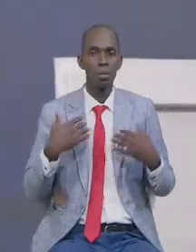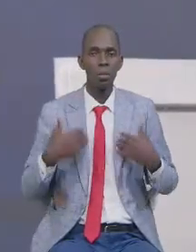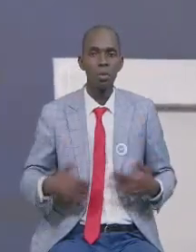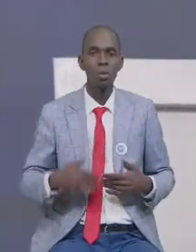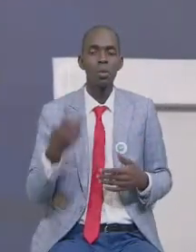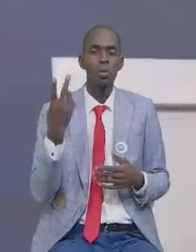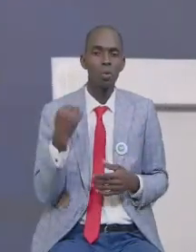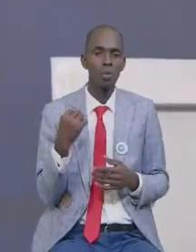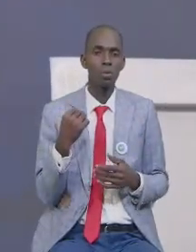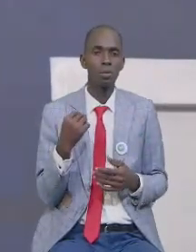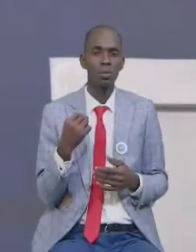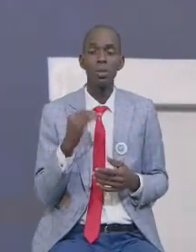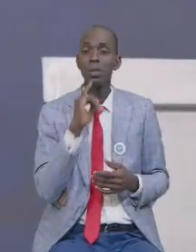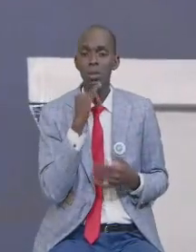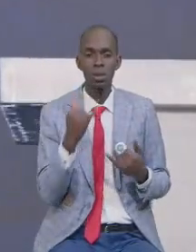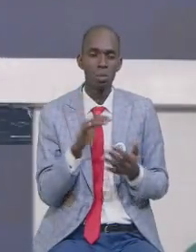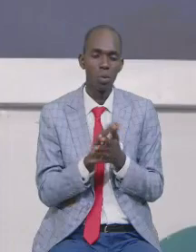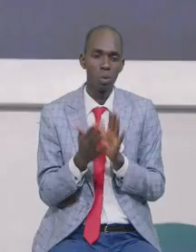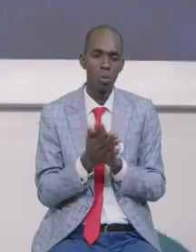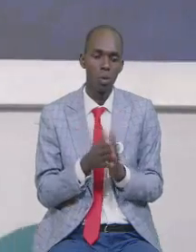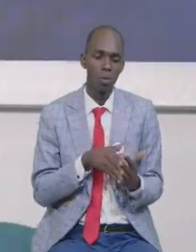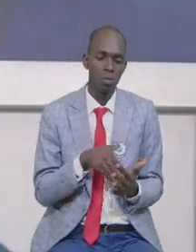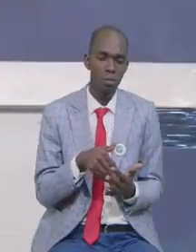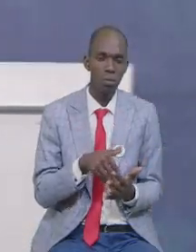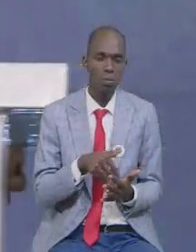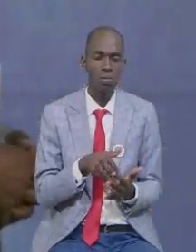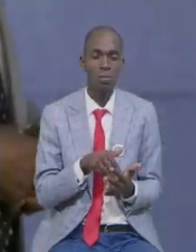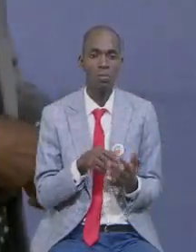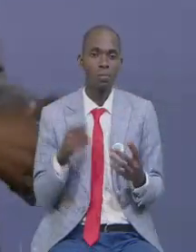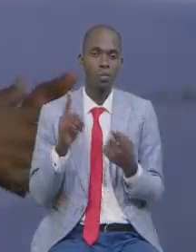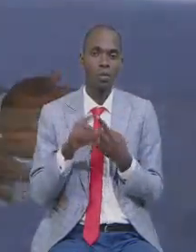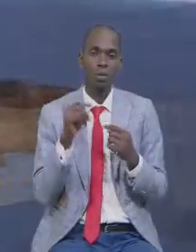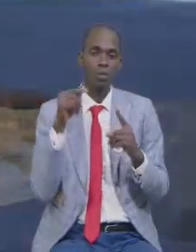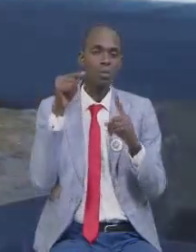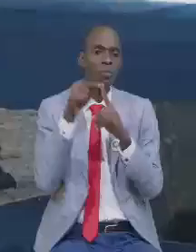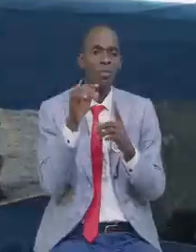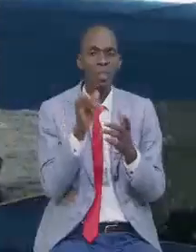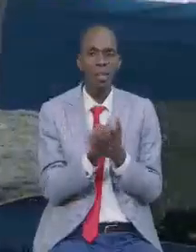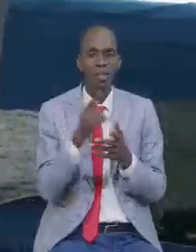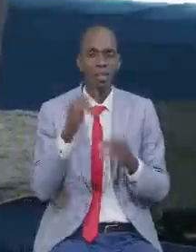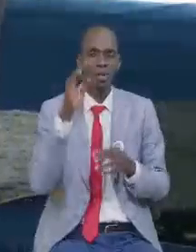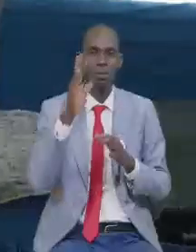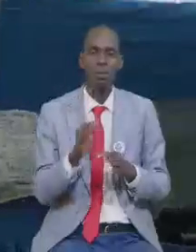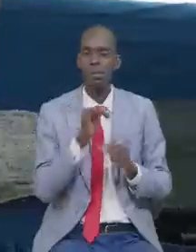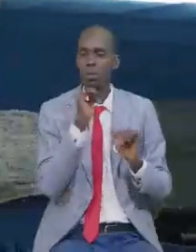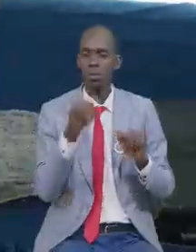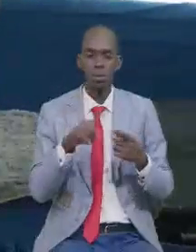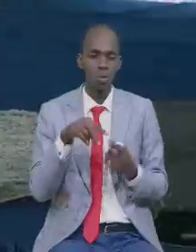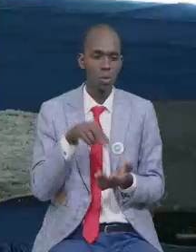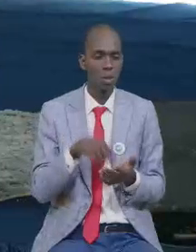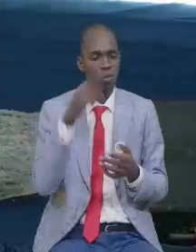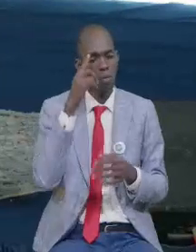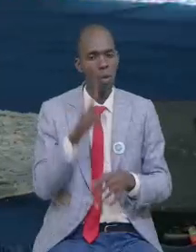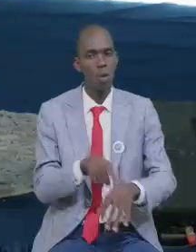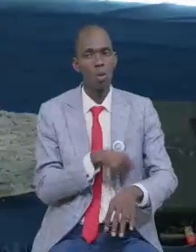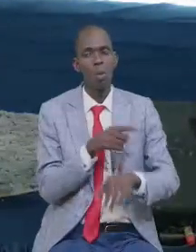getting weak, and to the point that he could not stand for long. But he